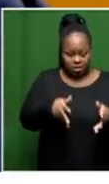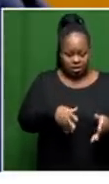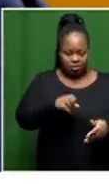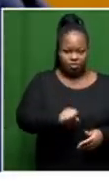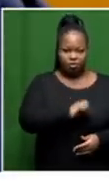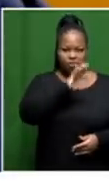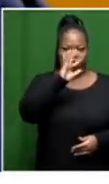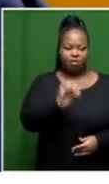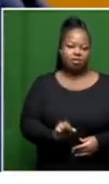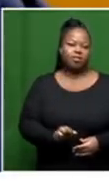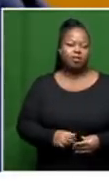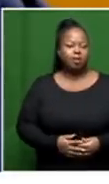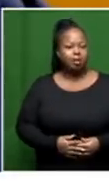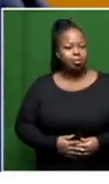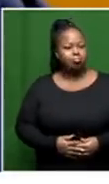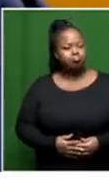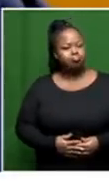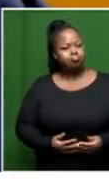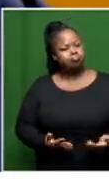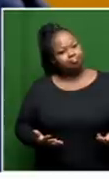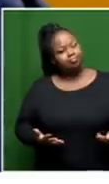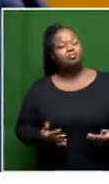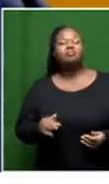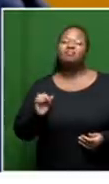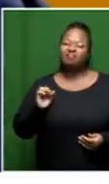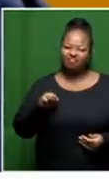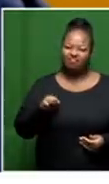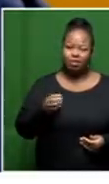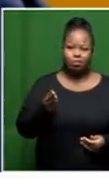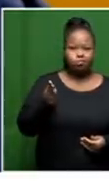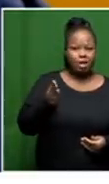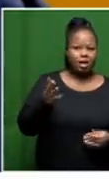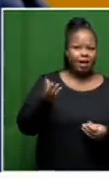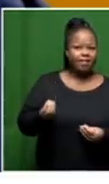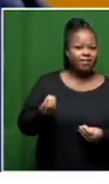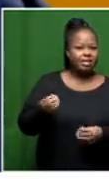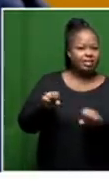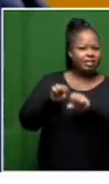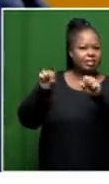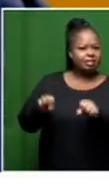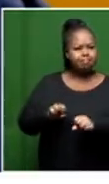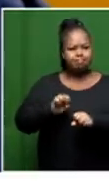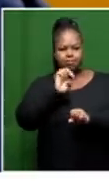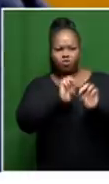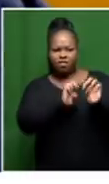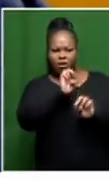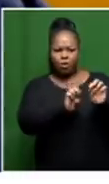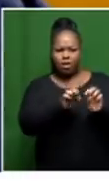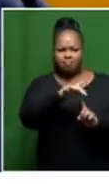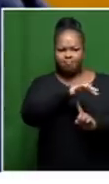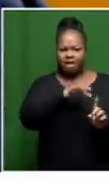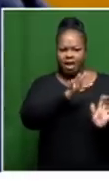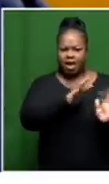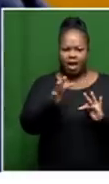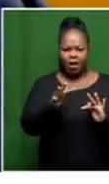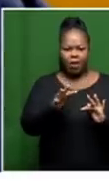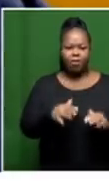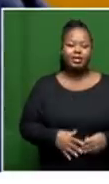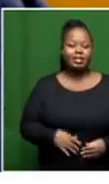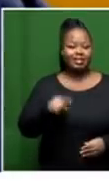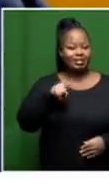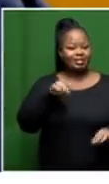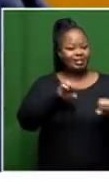Africa, there is a system for evaluating the state of infrastructure, and